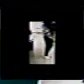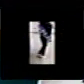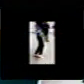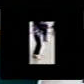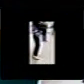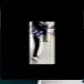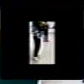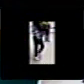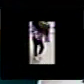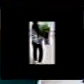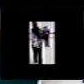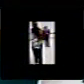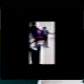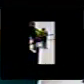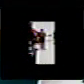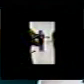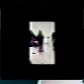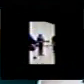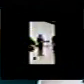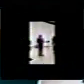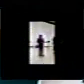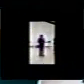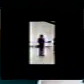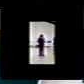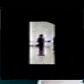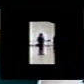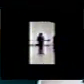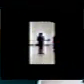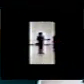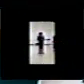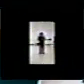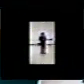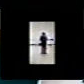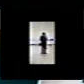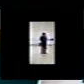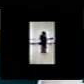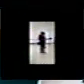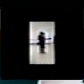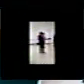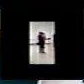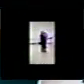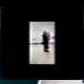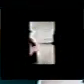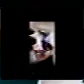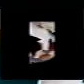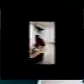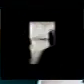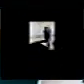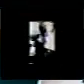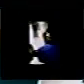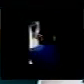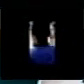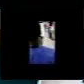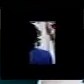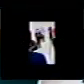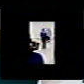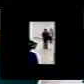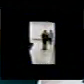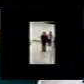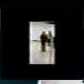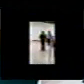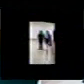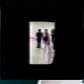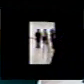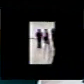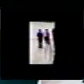Jesus' name. No arrow of the devil will be able to penetrate into your eyes in Jesus' name. From